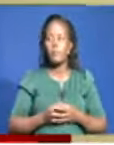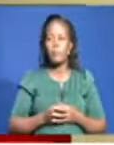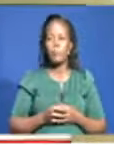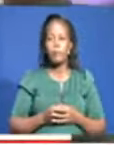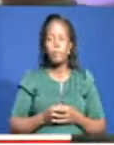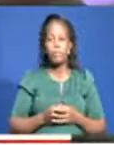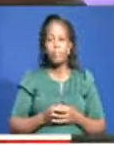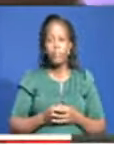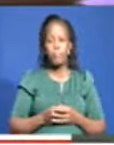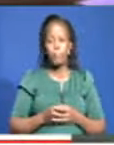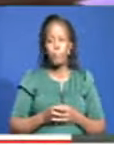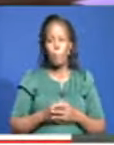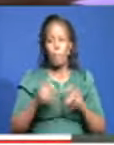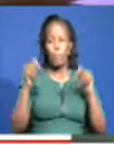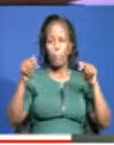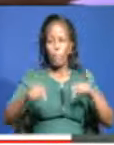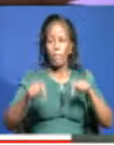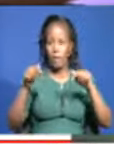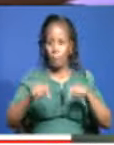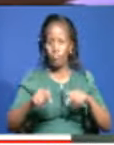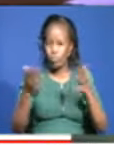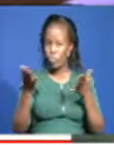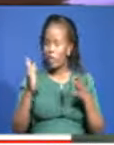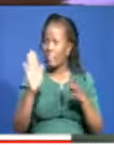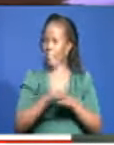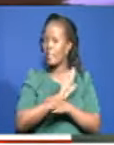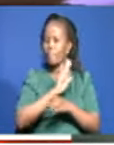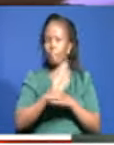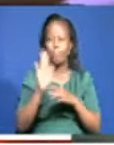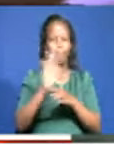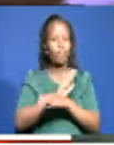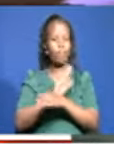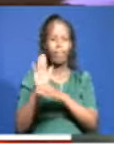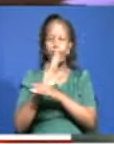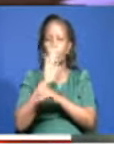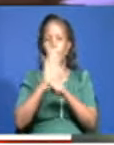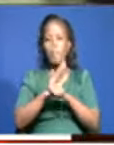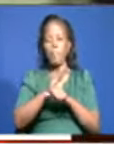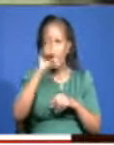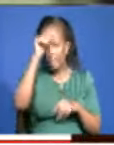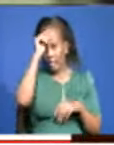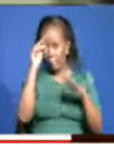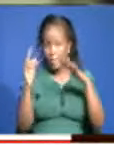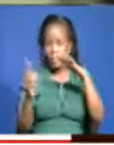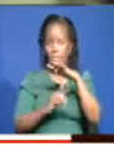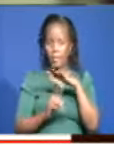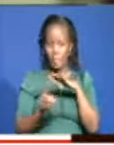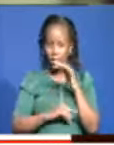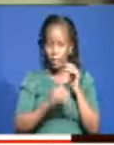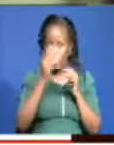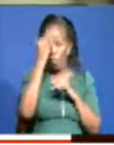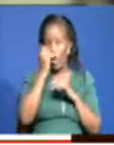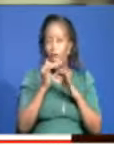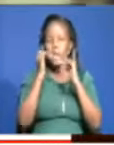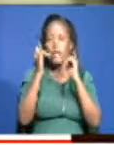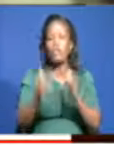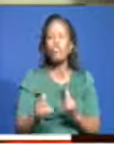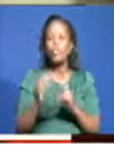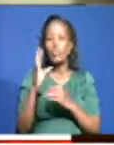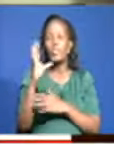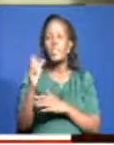So happy to see her. Yes. Friday saw a beehive of activities in most government ministries as new CSs took over from